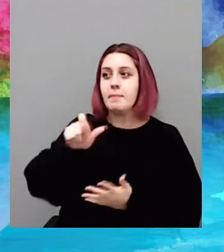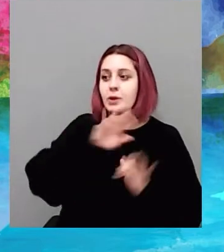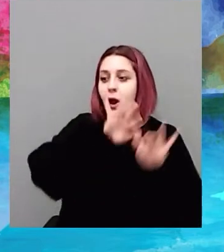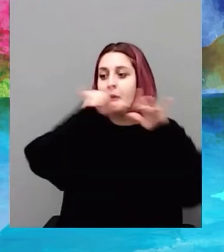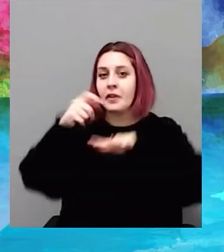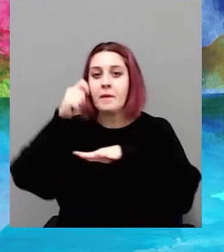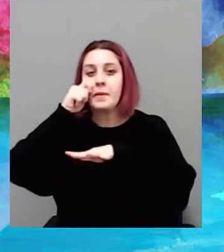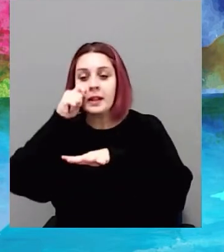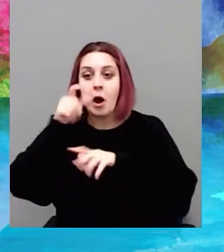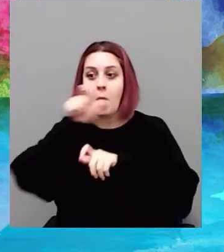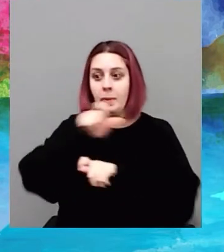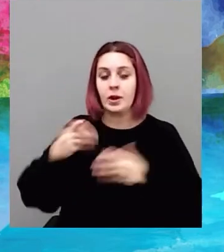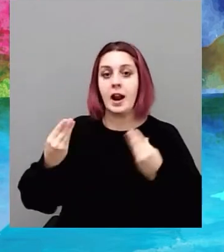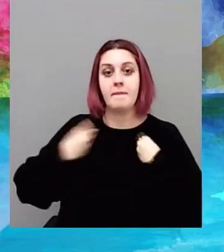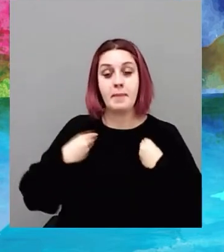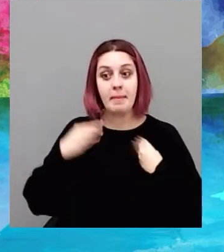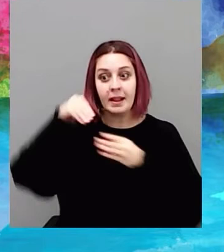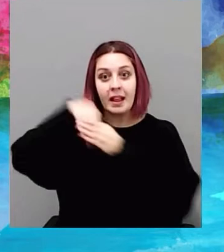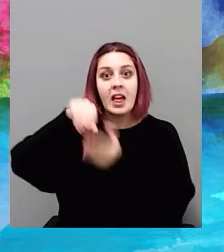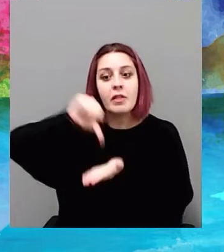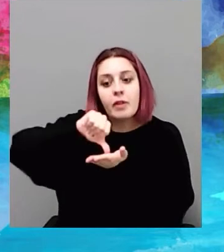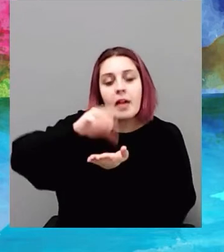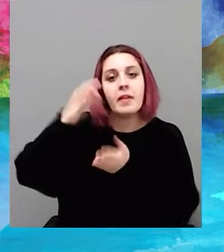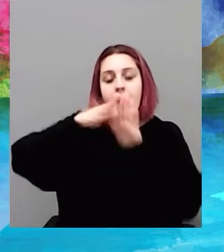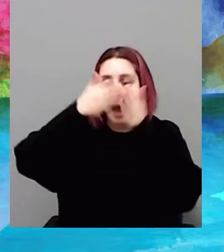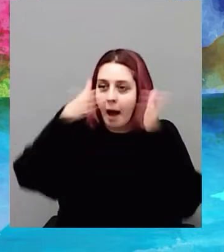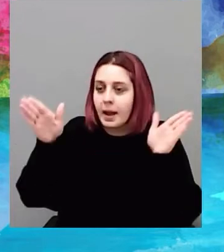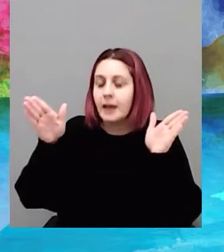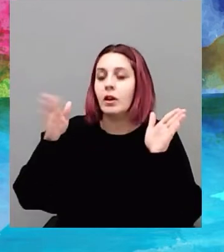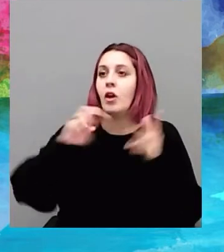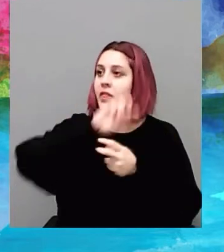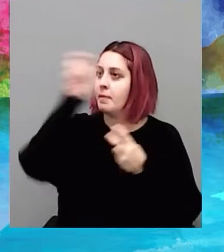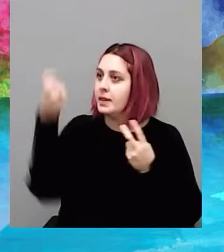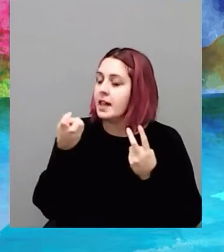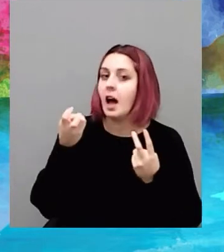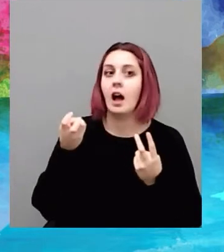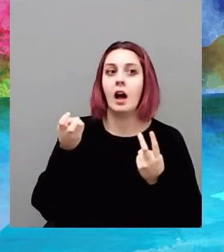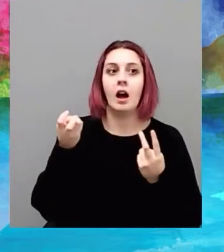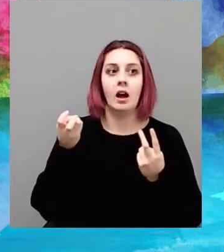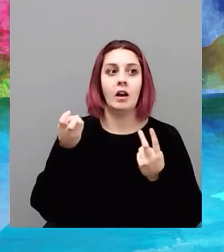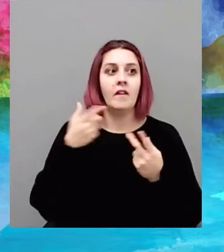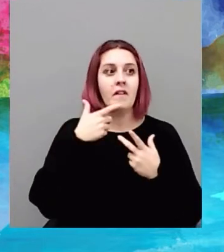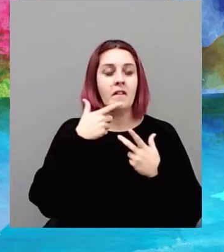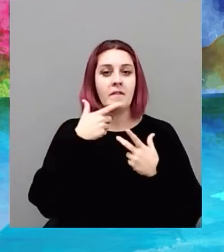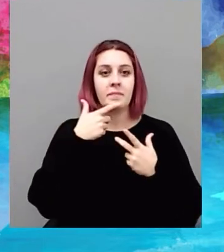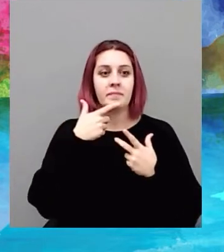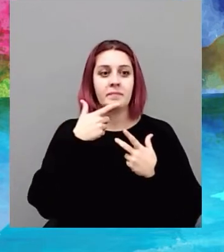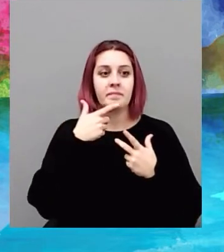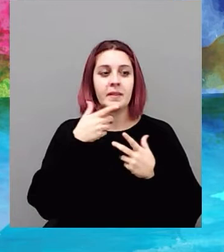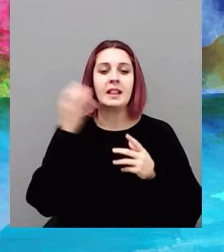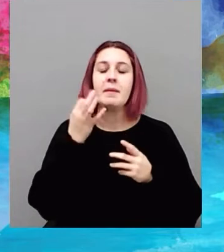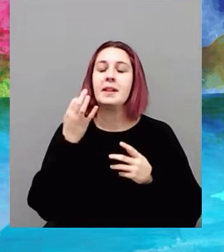be visitable, it must be a city open to diversity. It must be